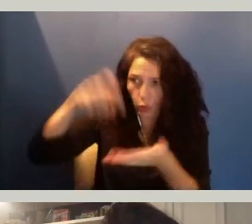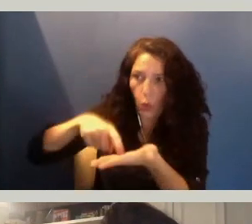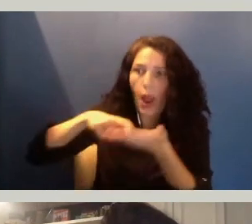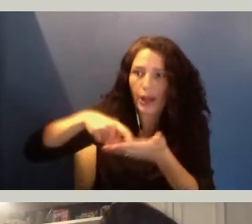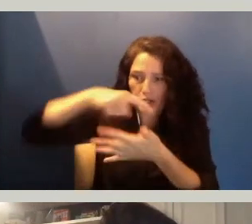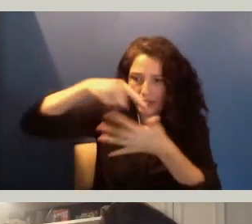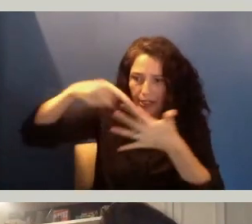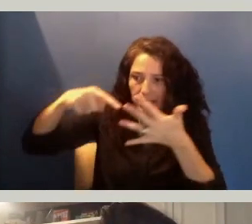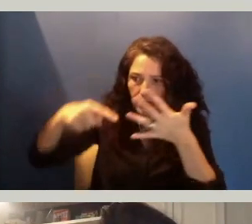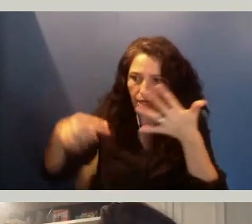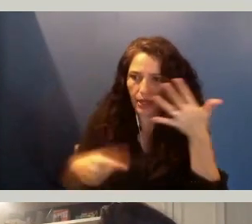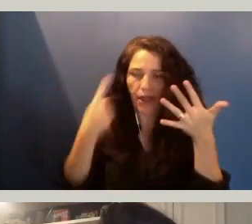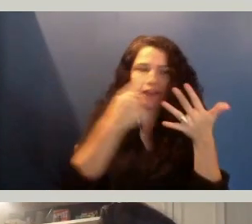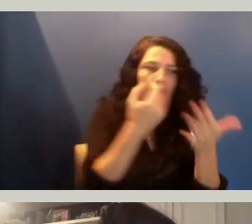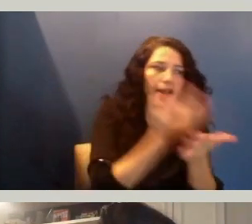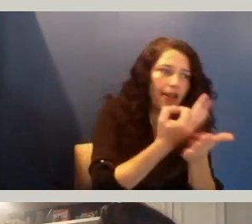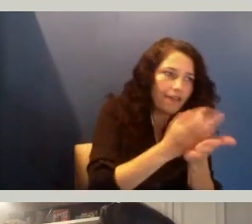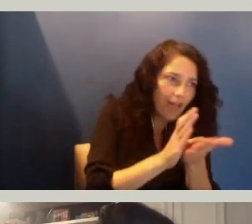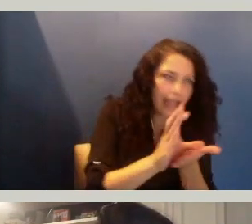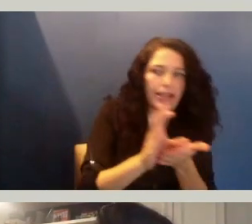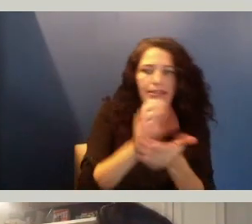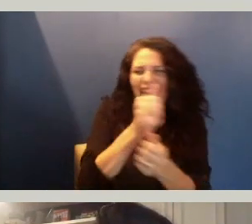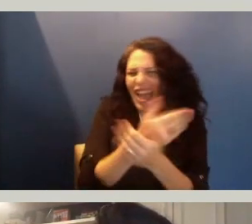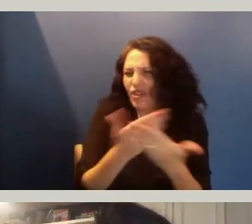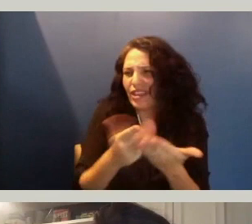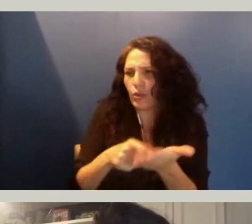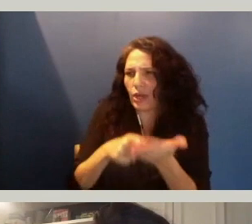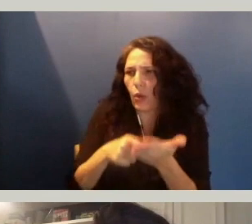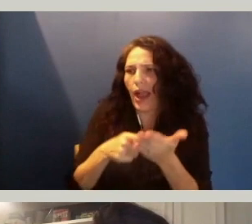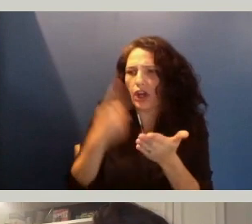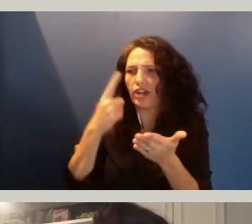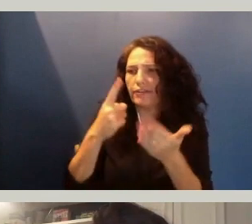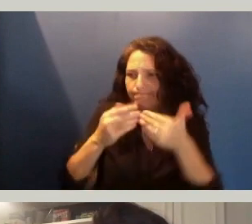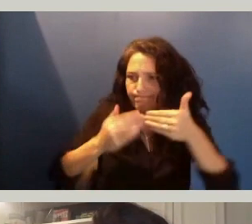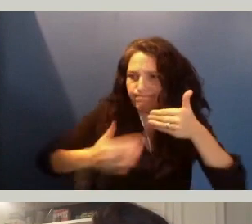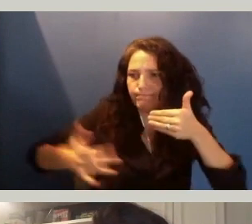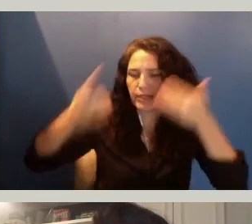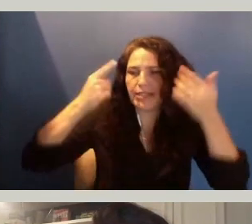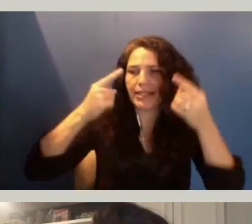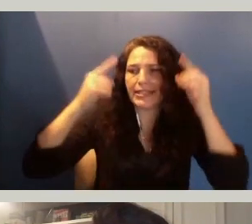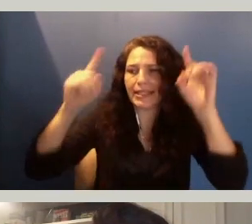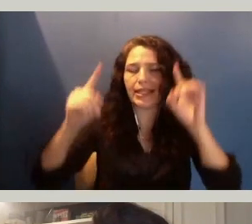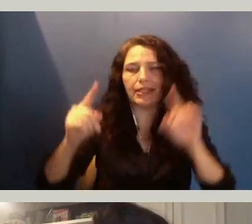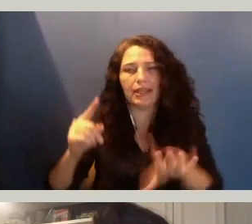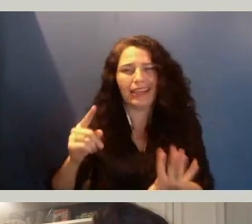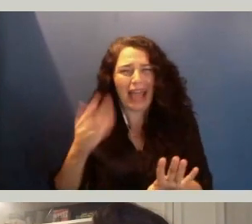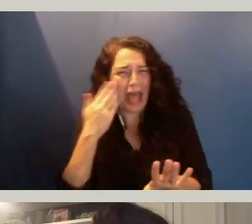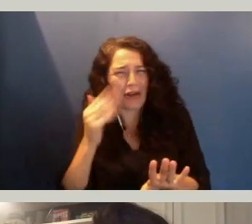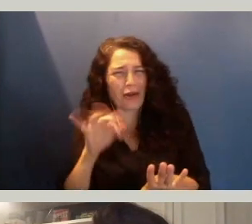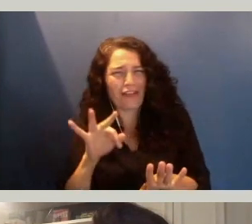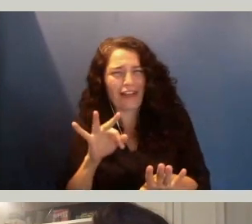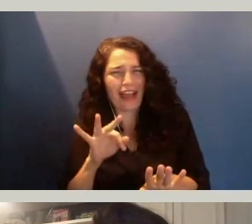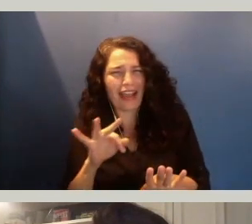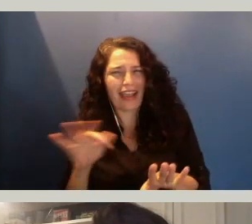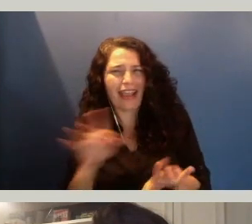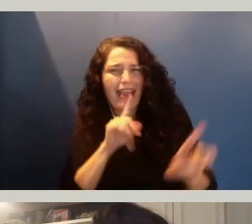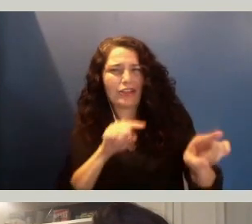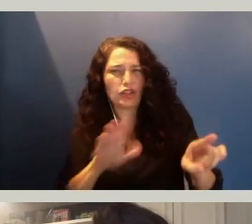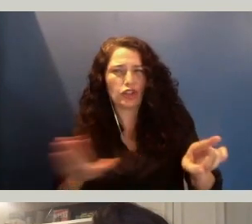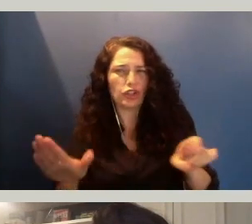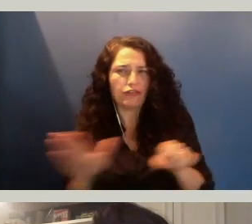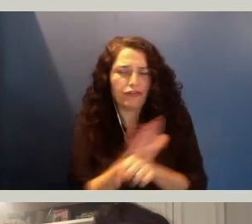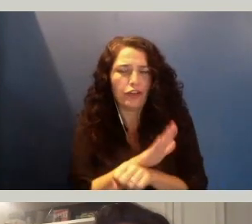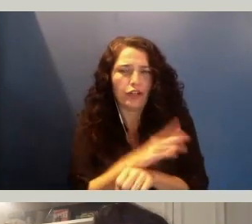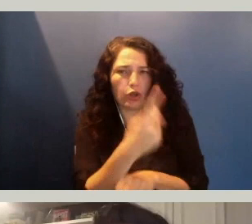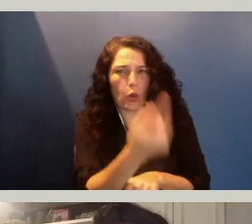off the financing and pull off the film moving forward. So it didn't totally answer your question, because we talk about it a lot without here's a